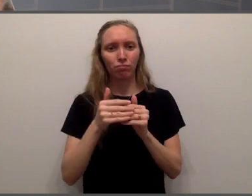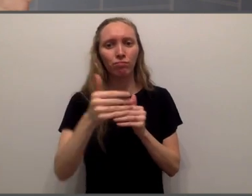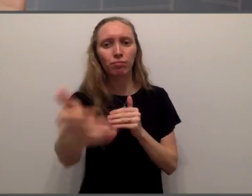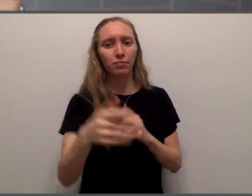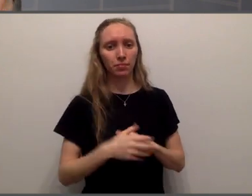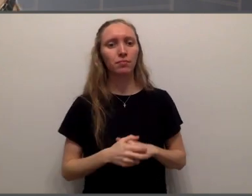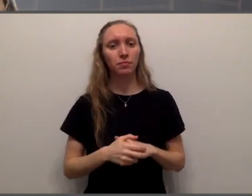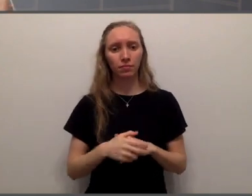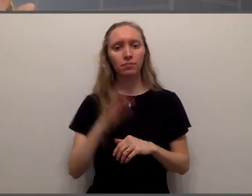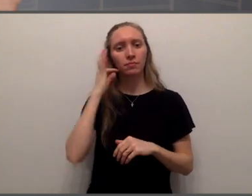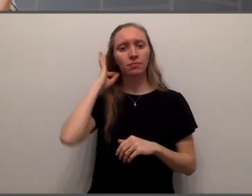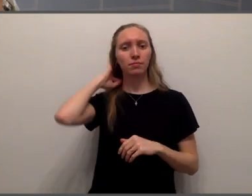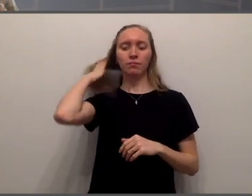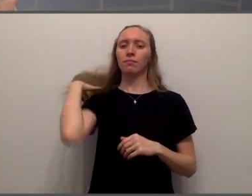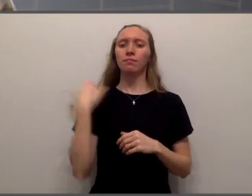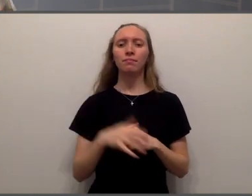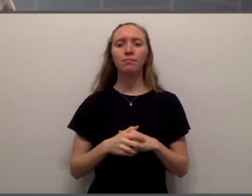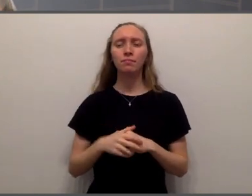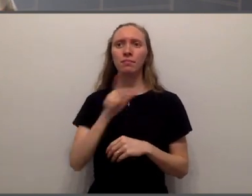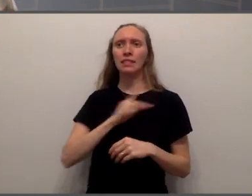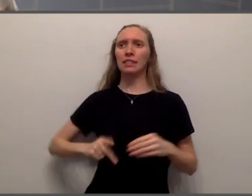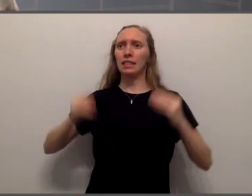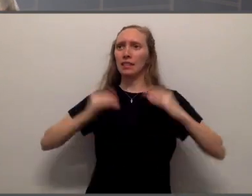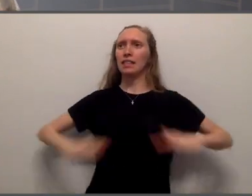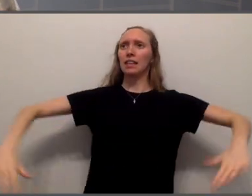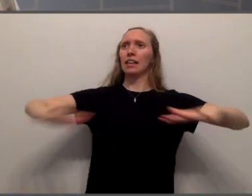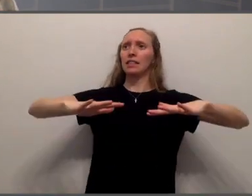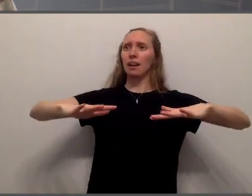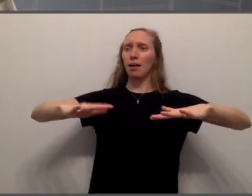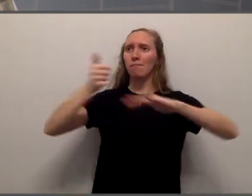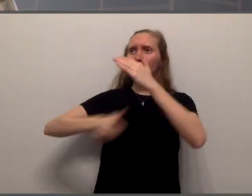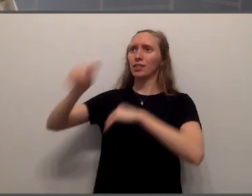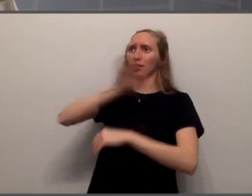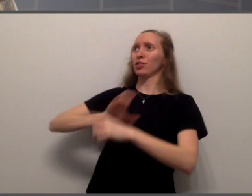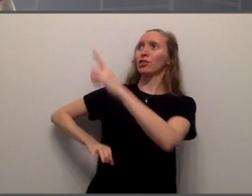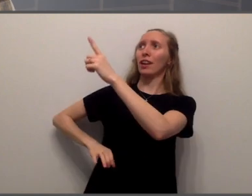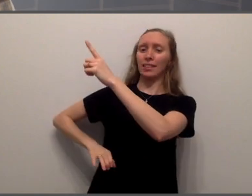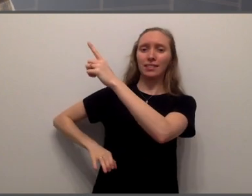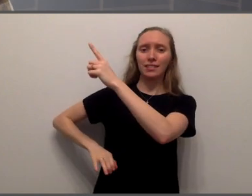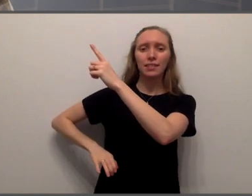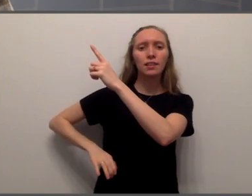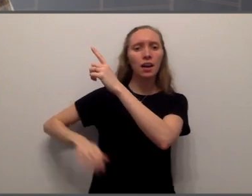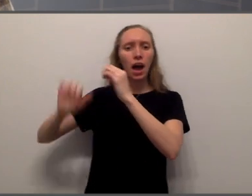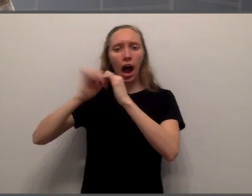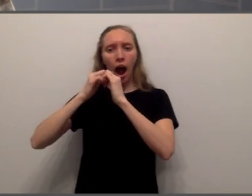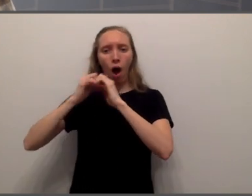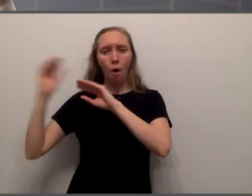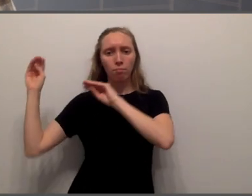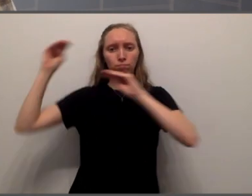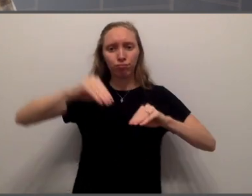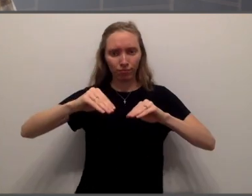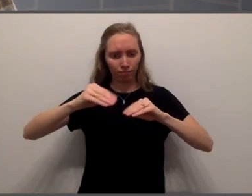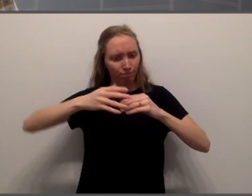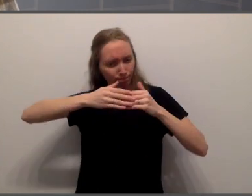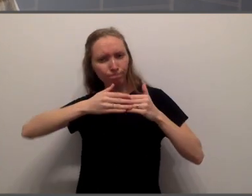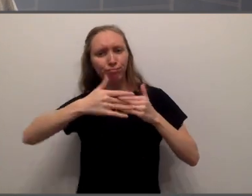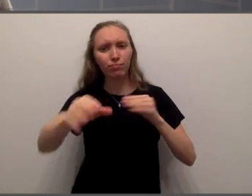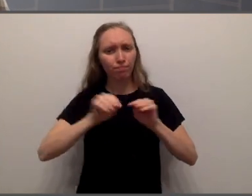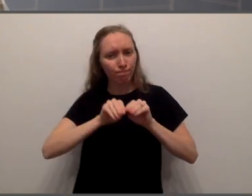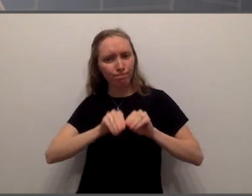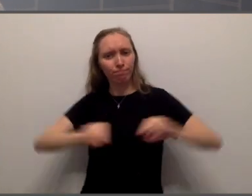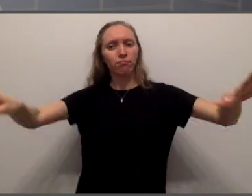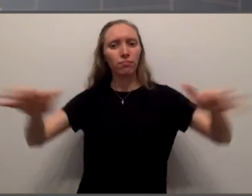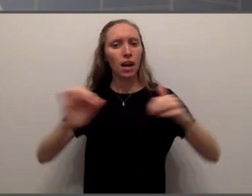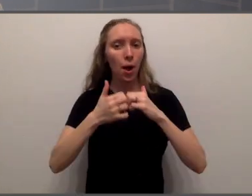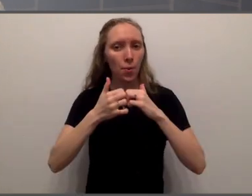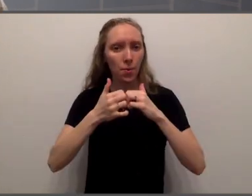and extend the kingdom of Christ in a more real and palpable way. So where are we headed